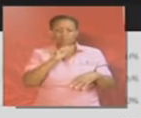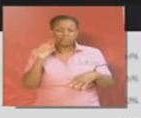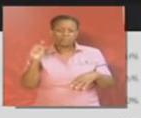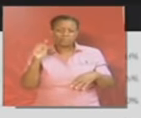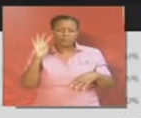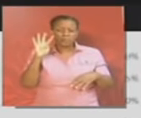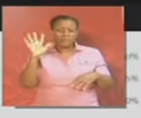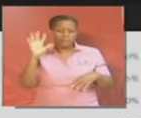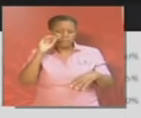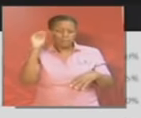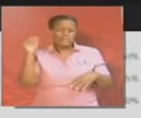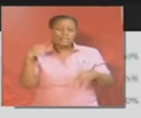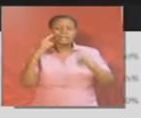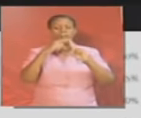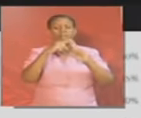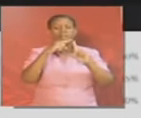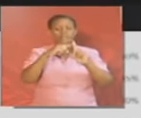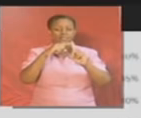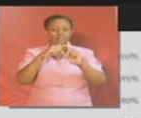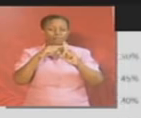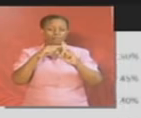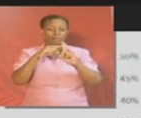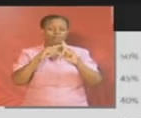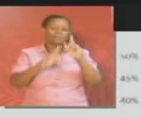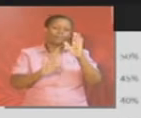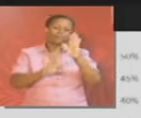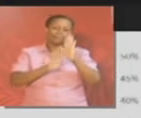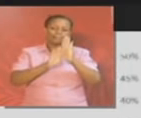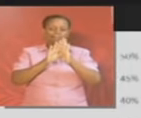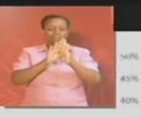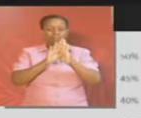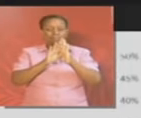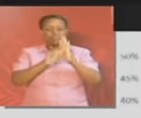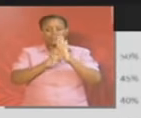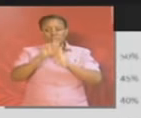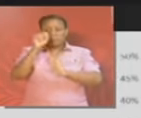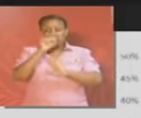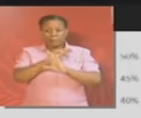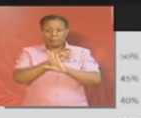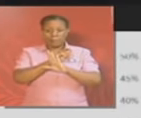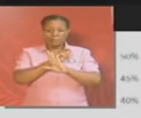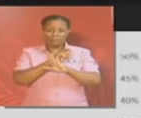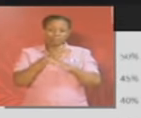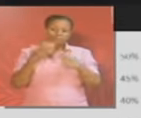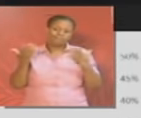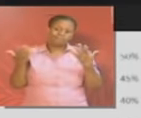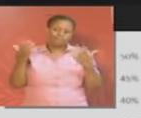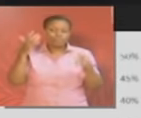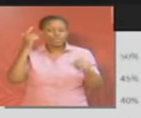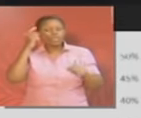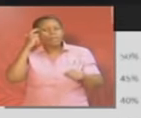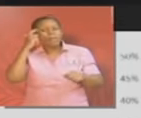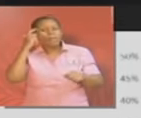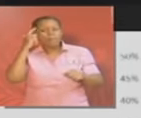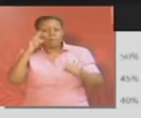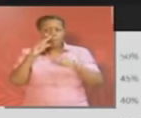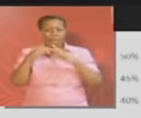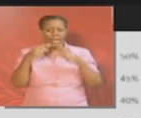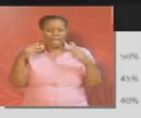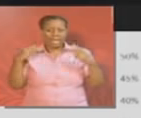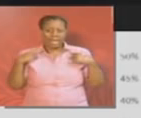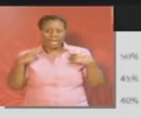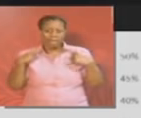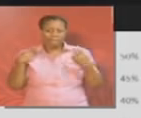around September. Again, around week 48, where there was that prison outbreak and we had a lot of positivity coming